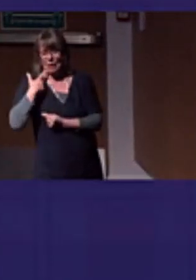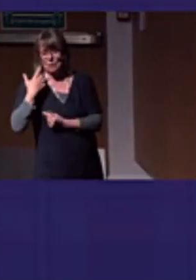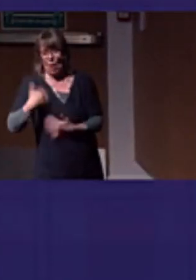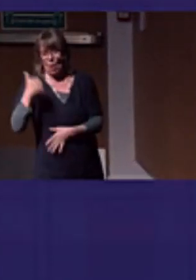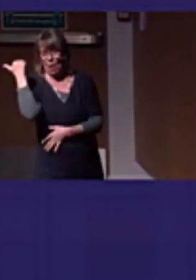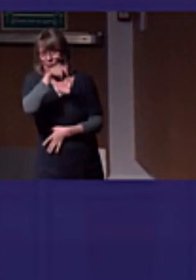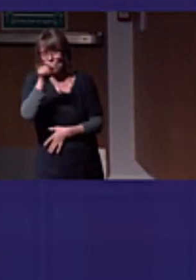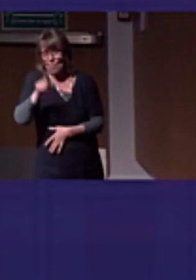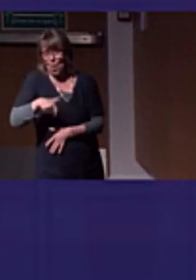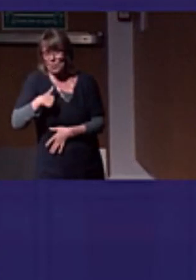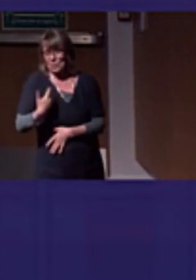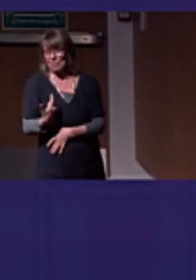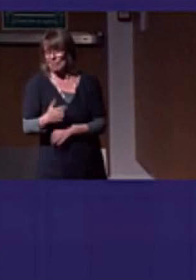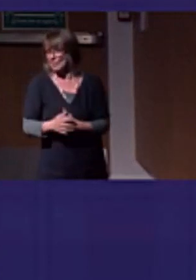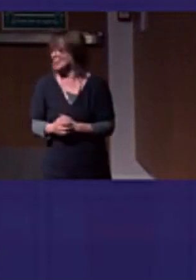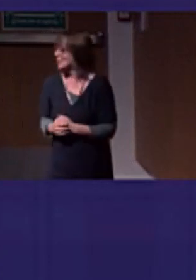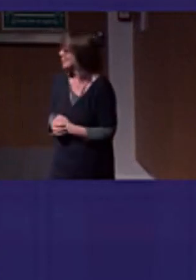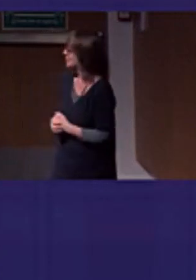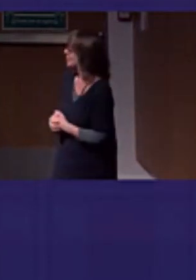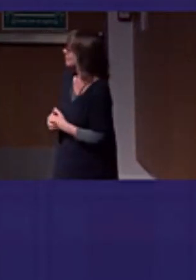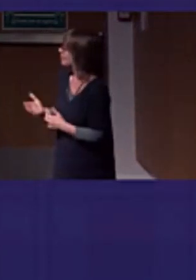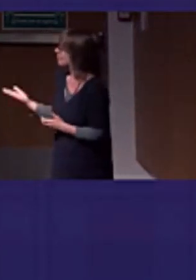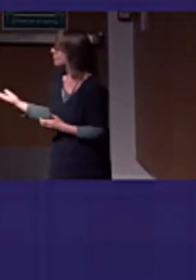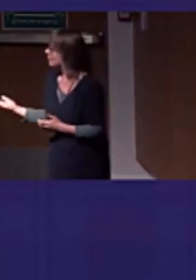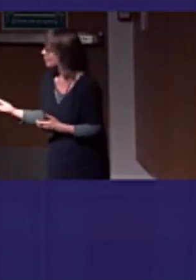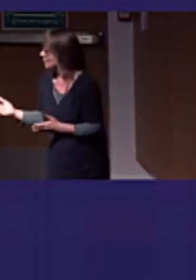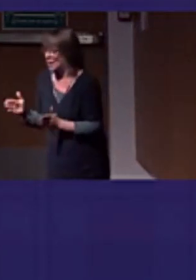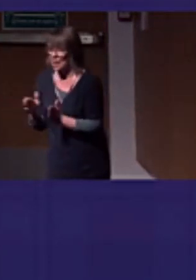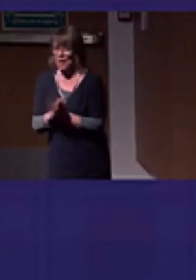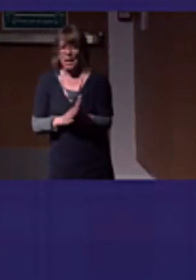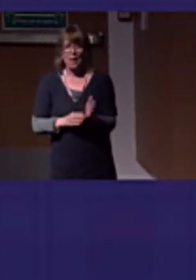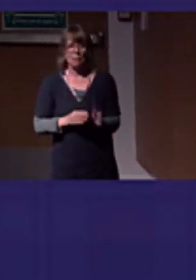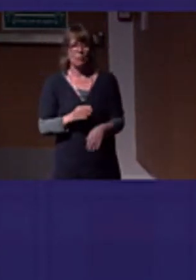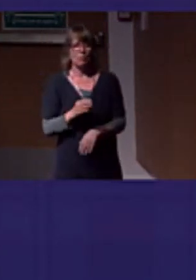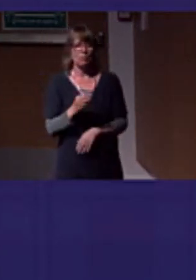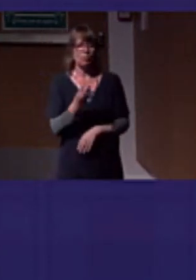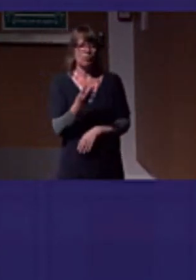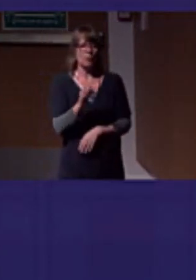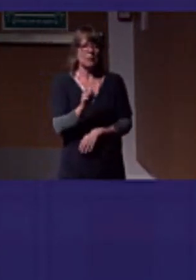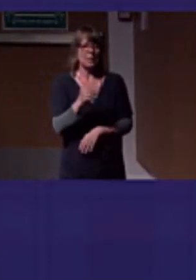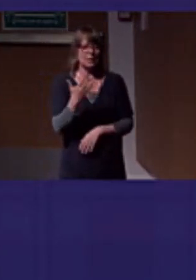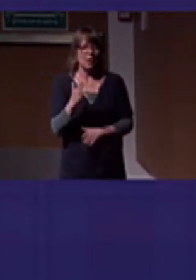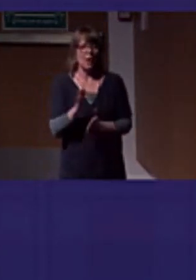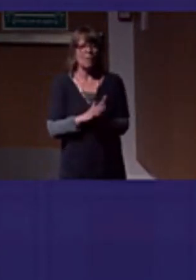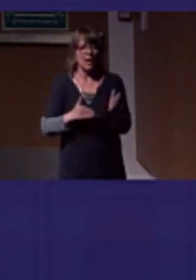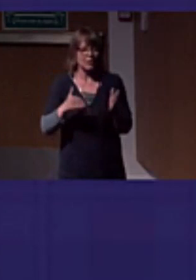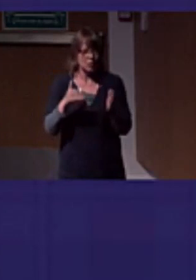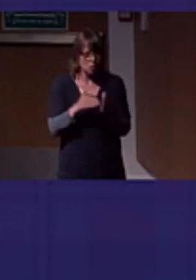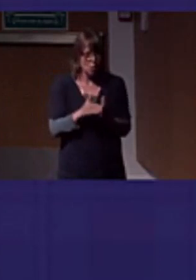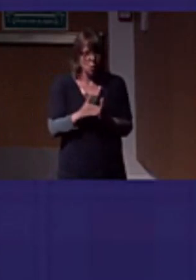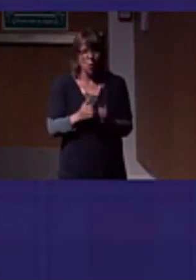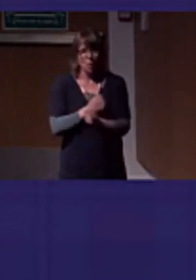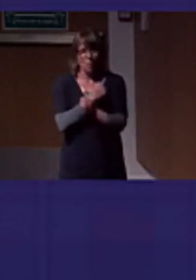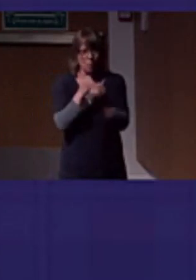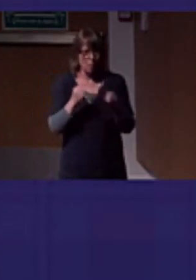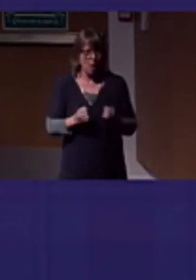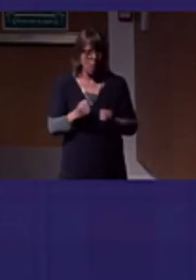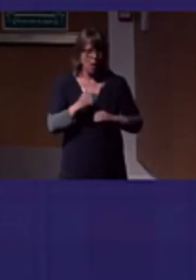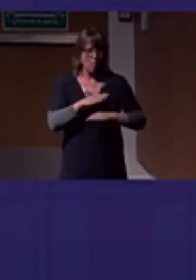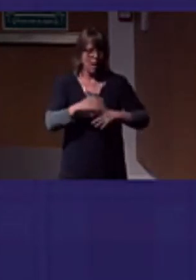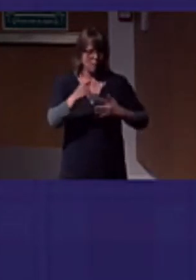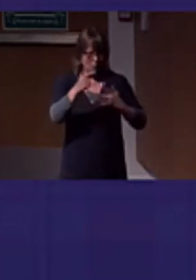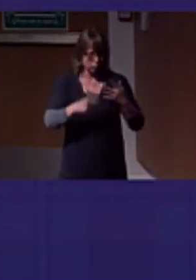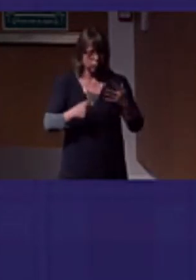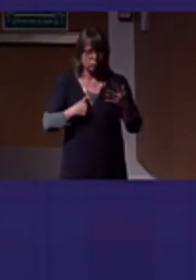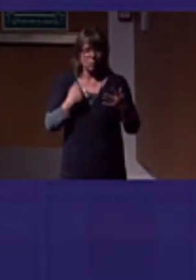But yeah, this is a Microsoft Stack event, so M365, Azure, Dynamics, Power Platform. And what we are